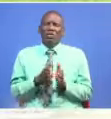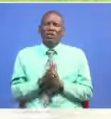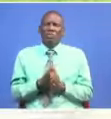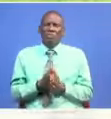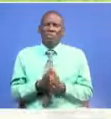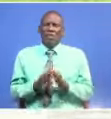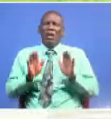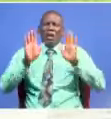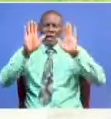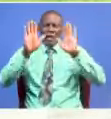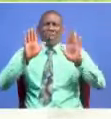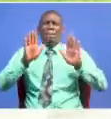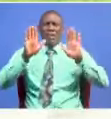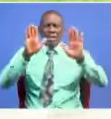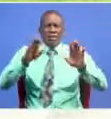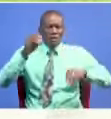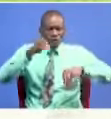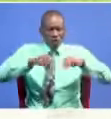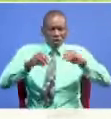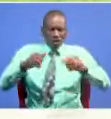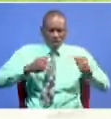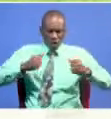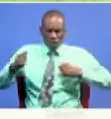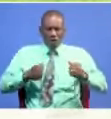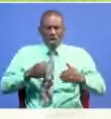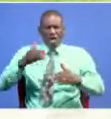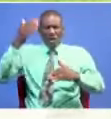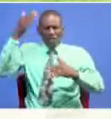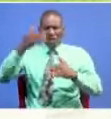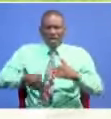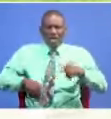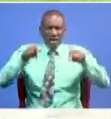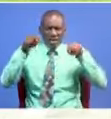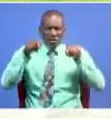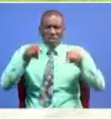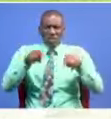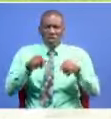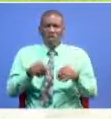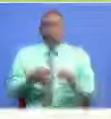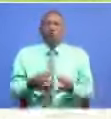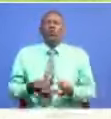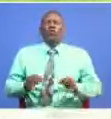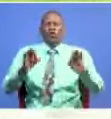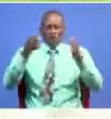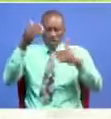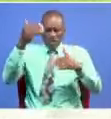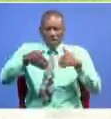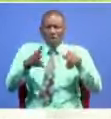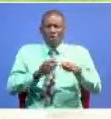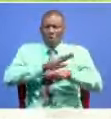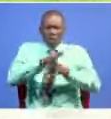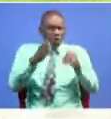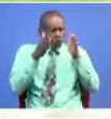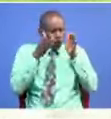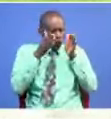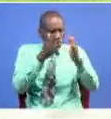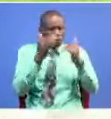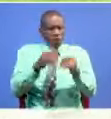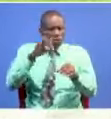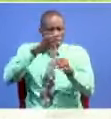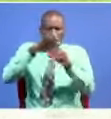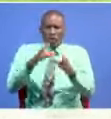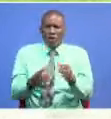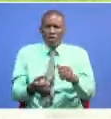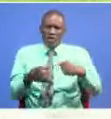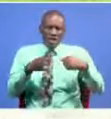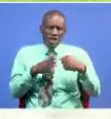you, no. Kampeni za uchaguzi nchini Rwanda zimefikia tamati hii leo rasmi. Macho yote sasa yanaelekezwa kwa wapiga